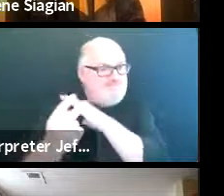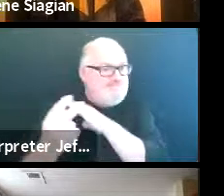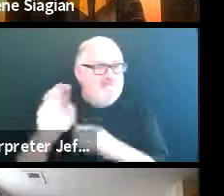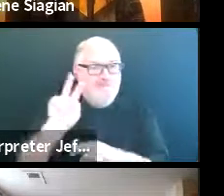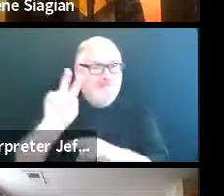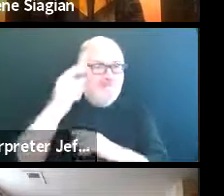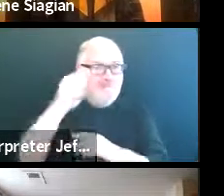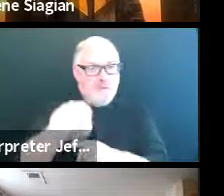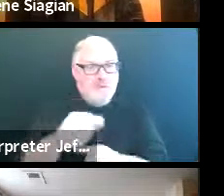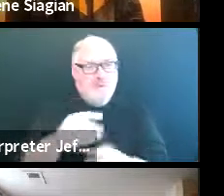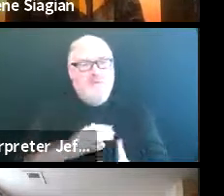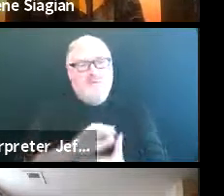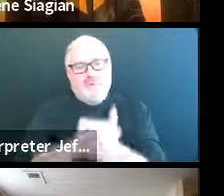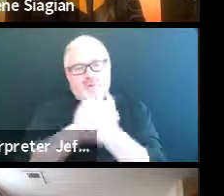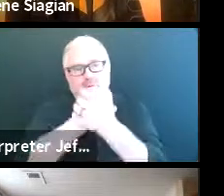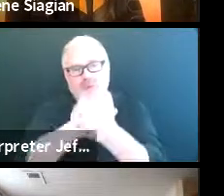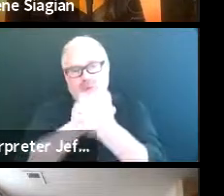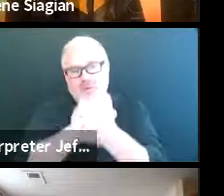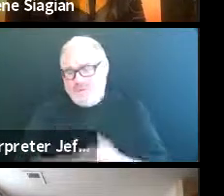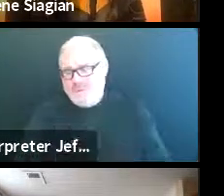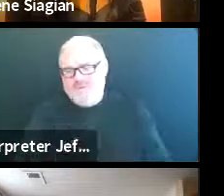you. Congratulations.